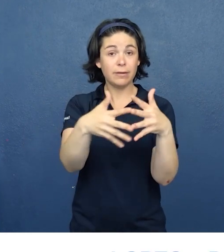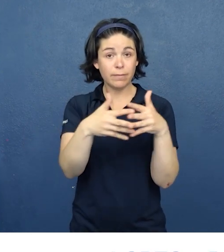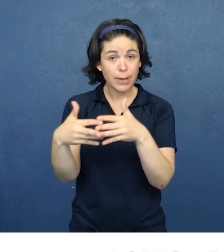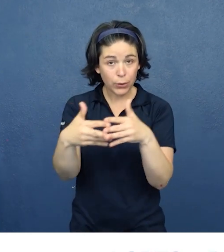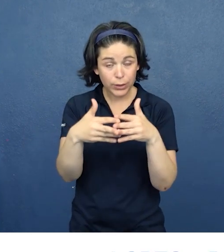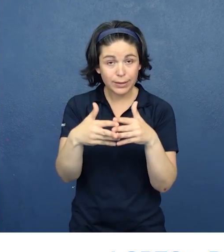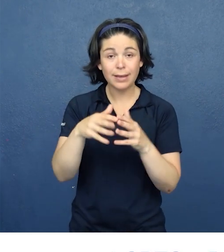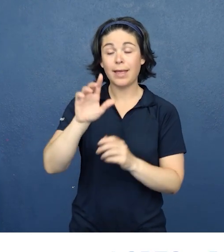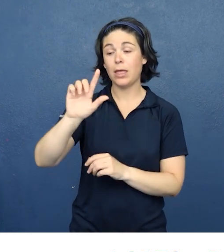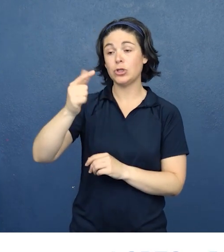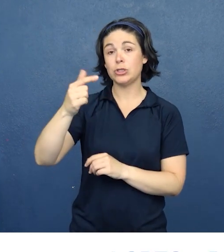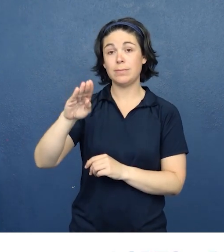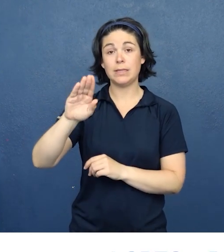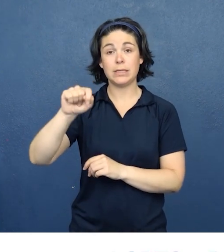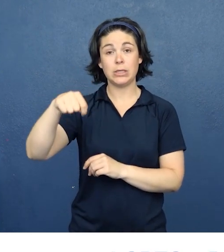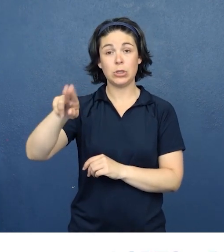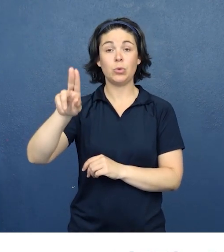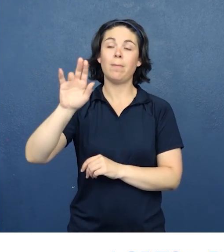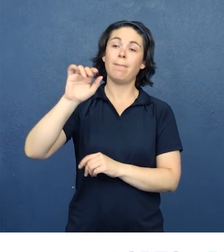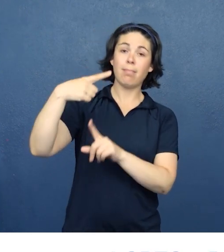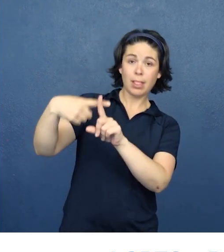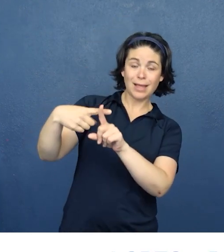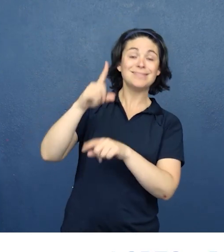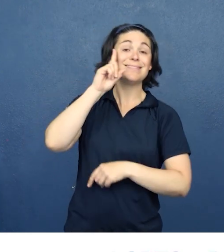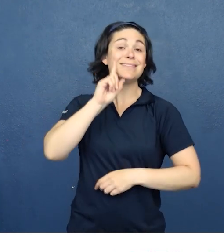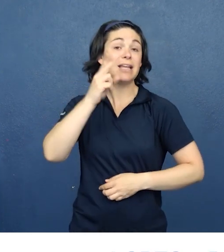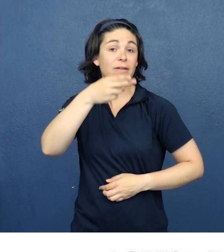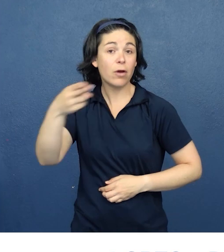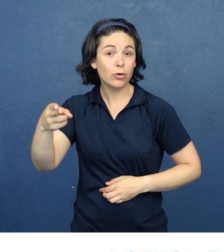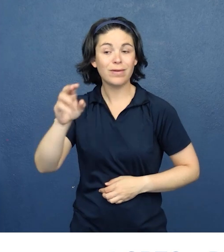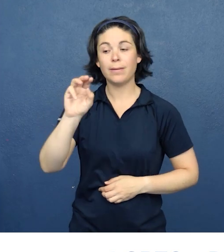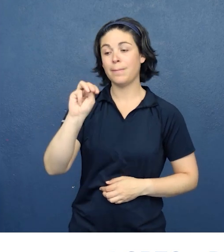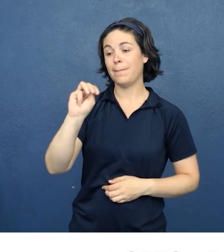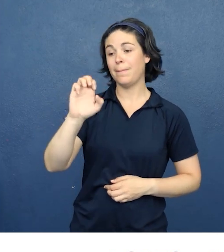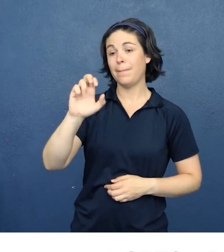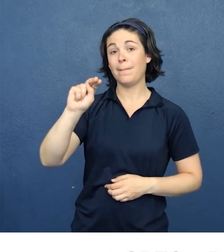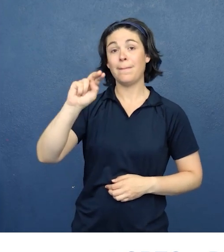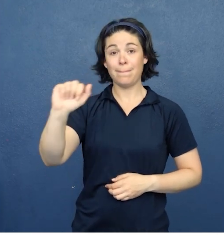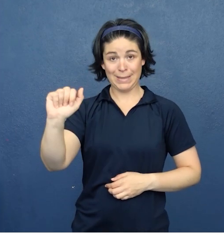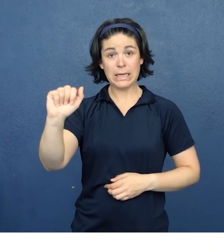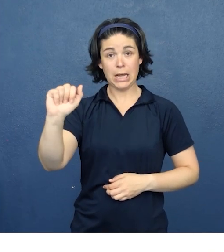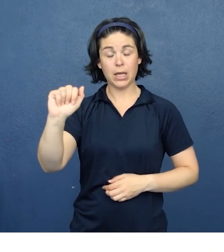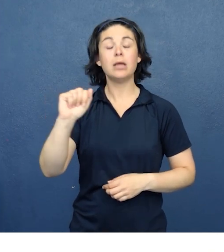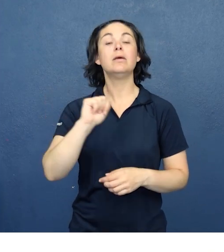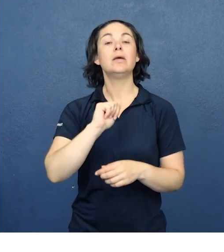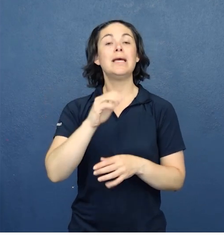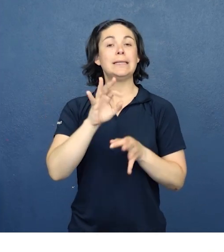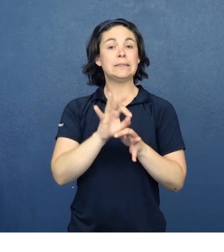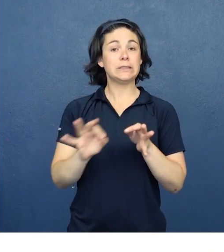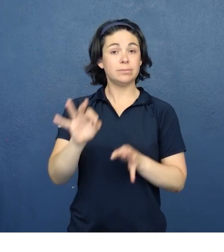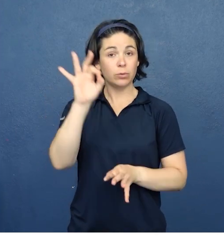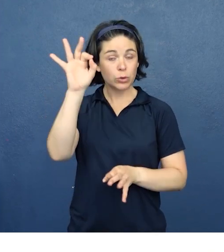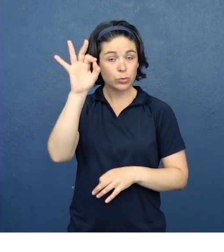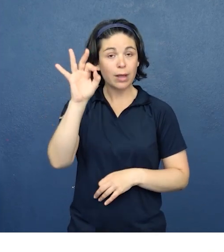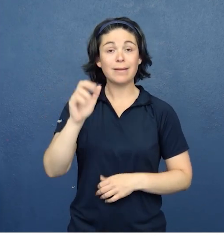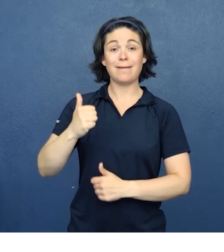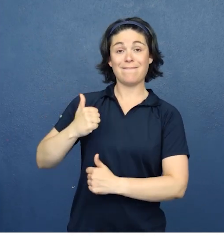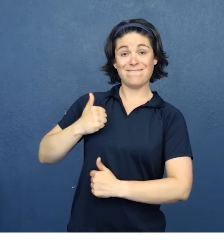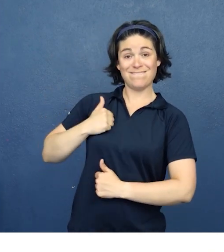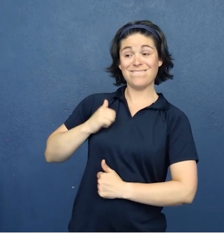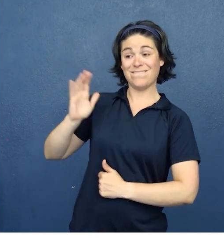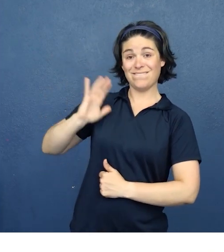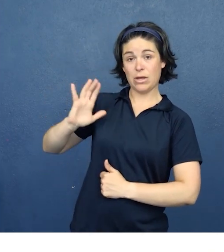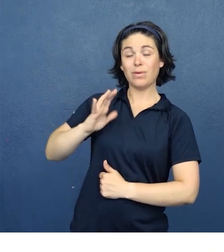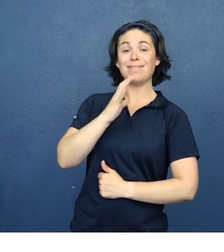American, LGBTQ+, deaf and hard of hearing, Middle Eastern, North African or MENA, spirituality,